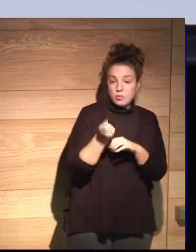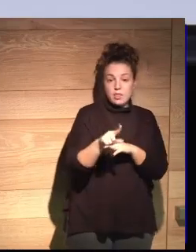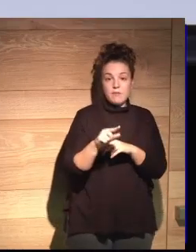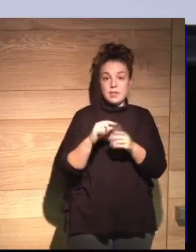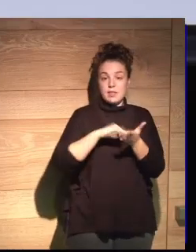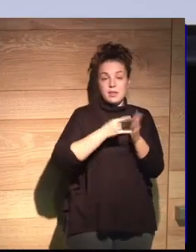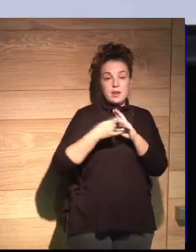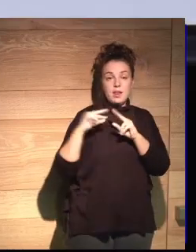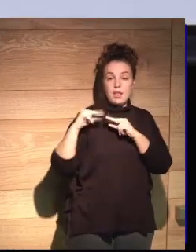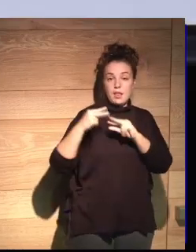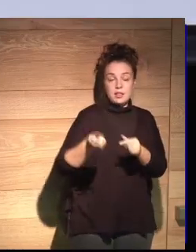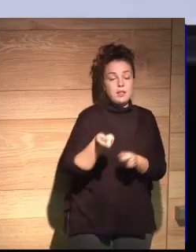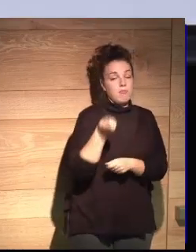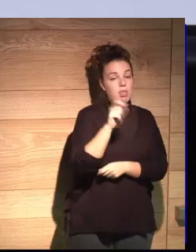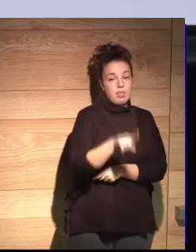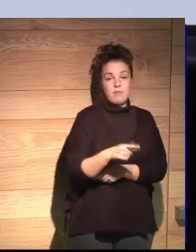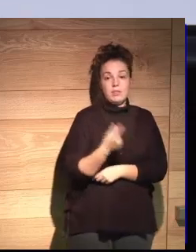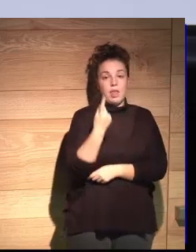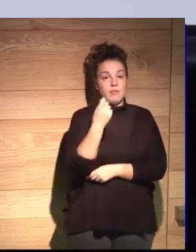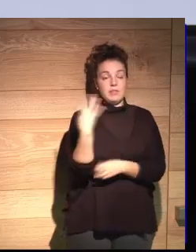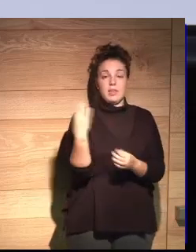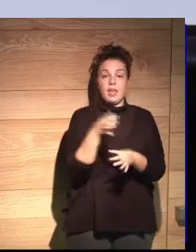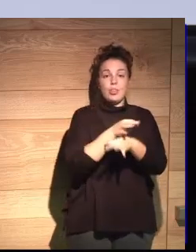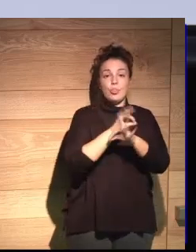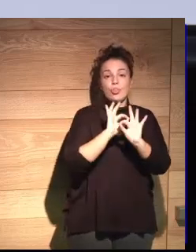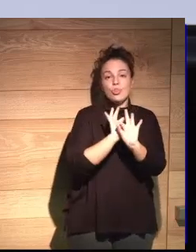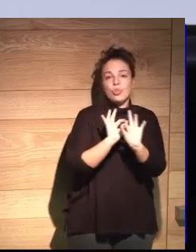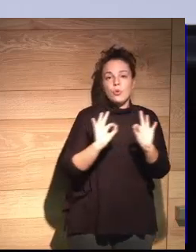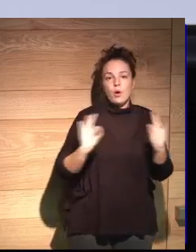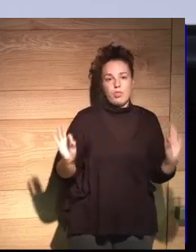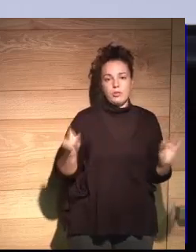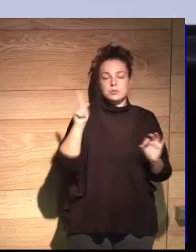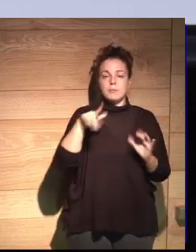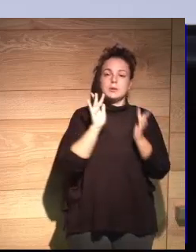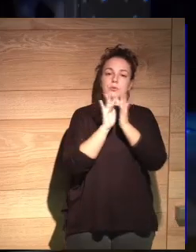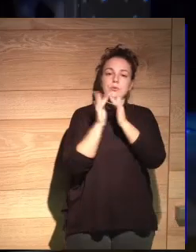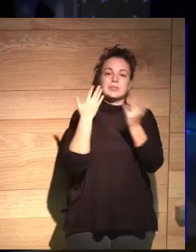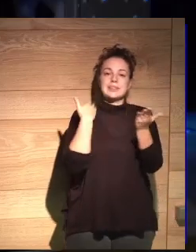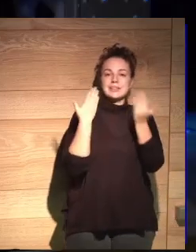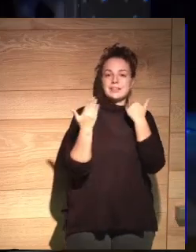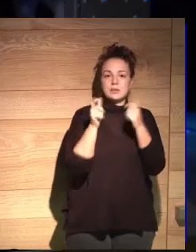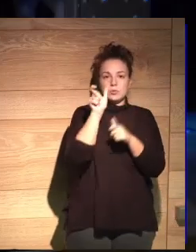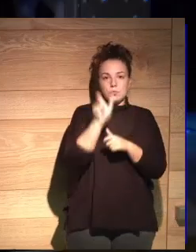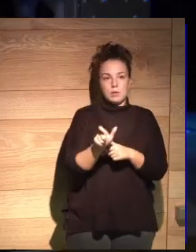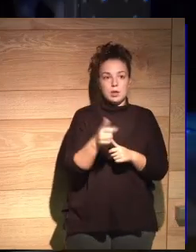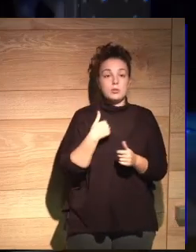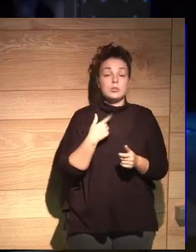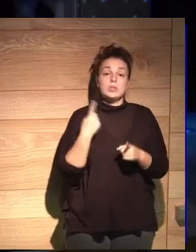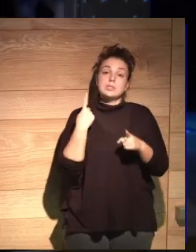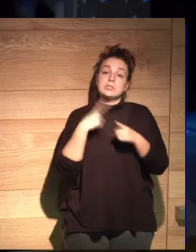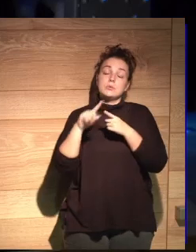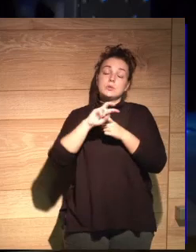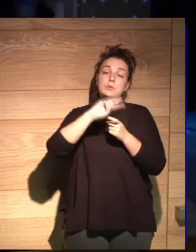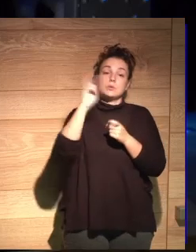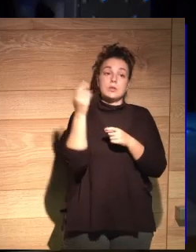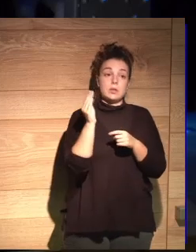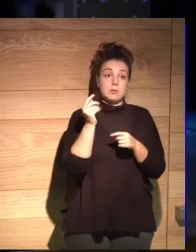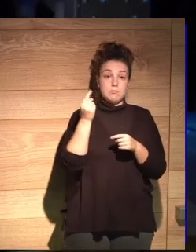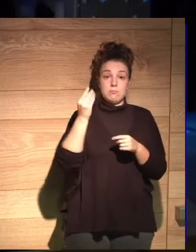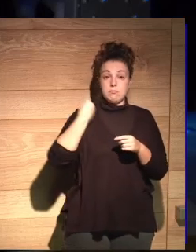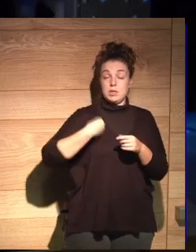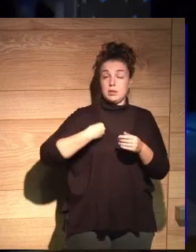biology or genetic engineering. We just need education and human behavior. Nevertheless, Aldous